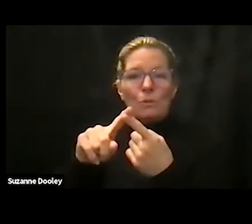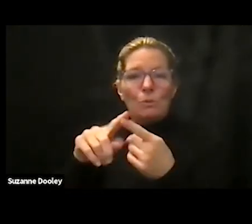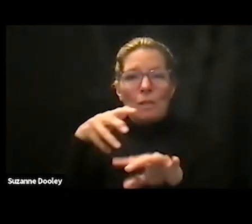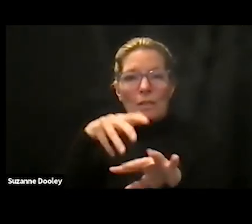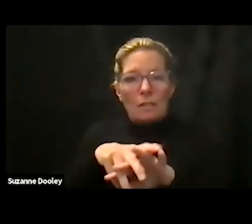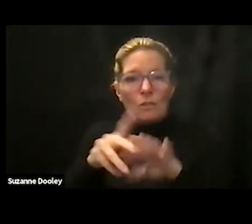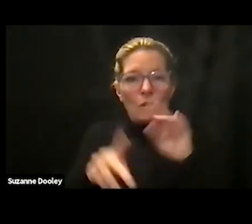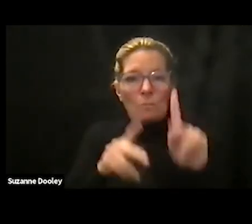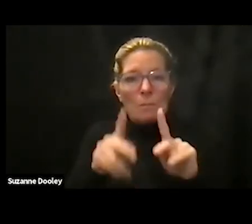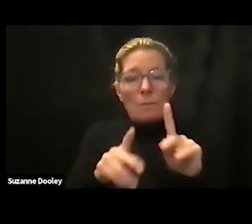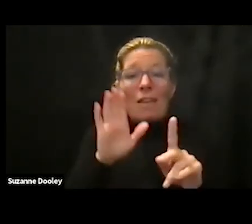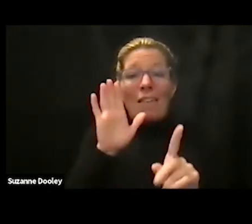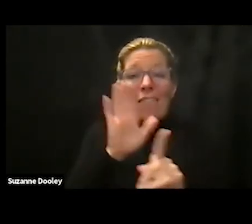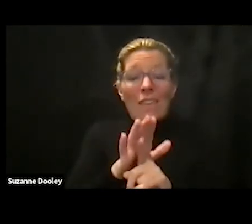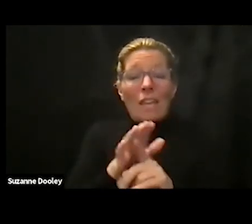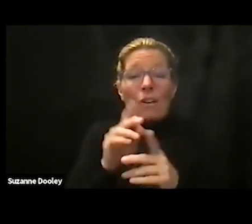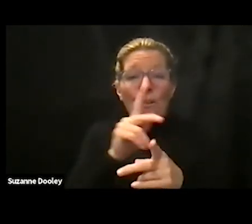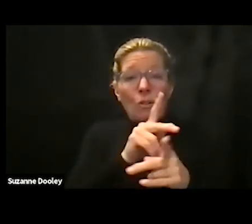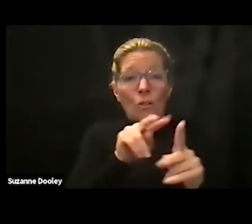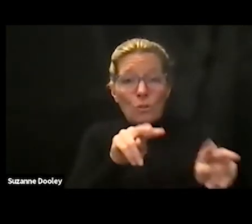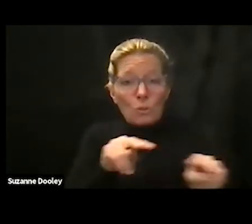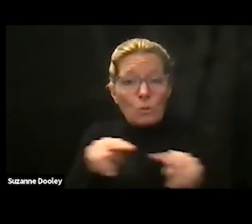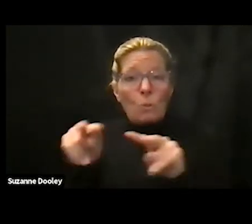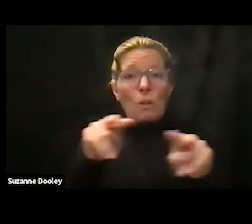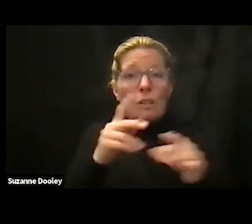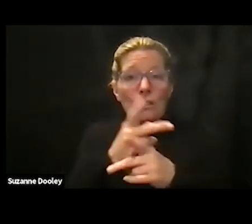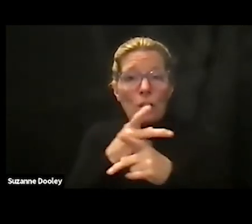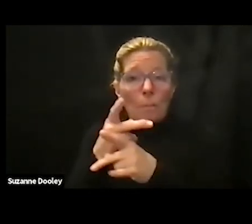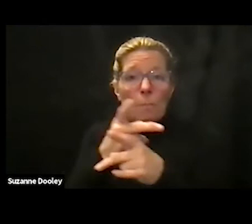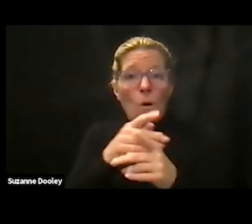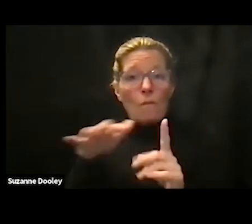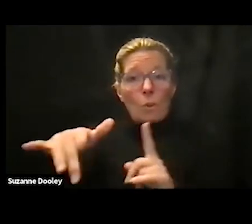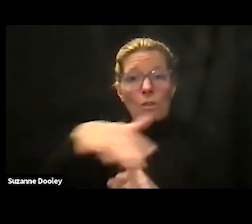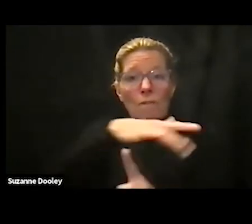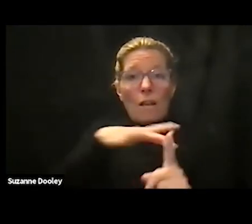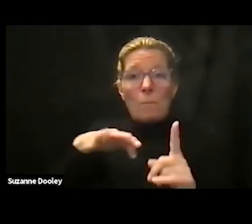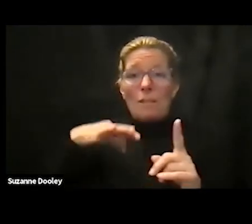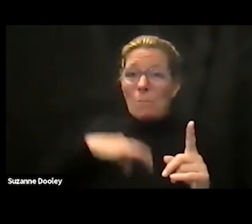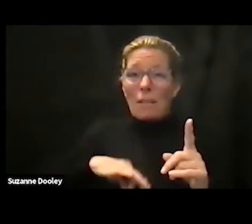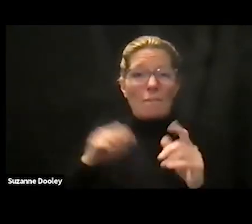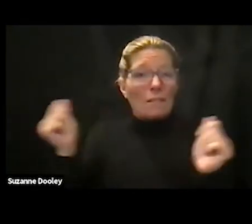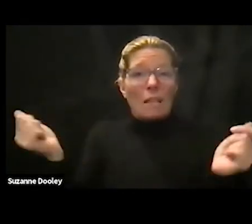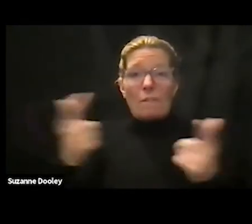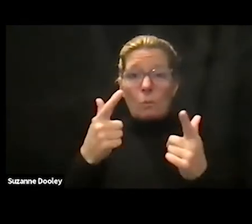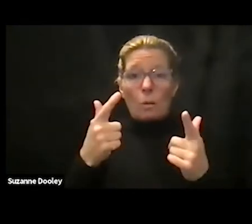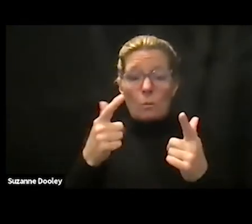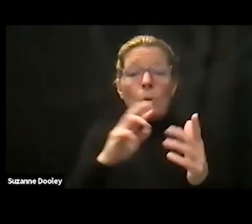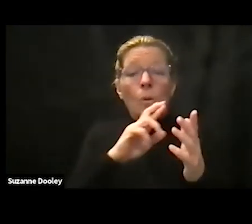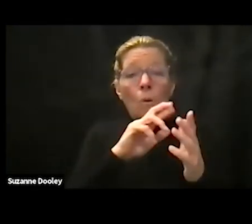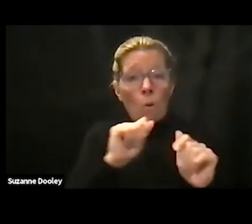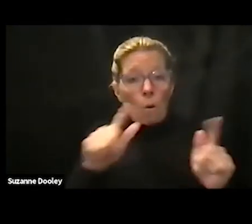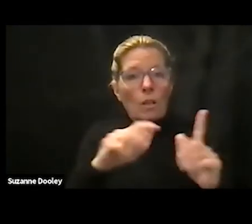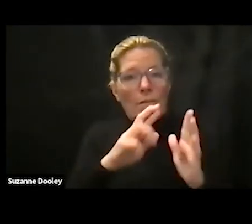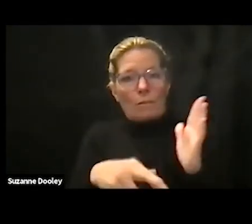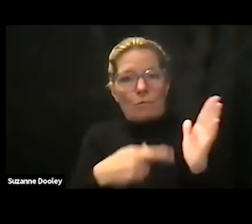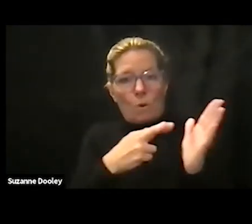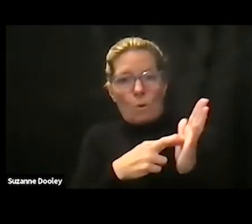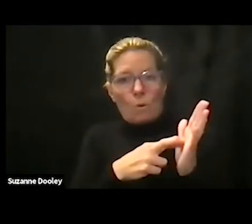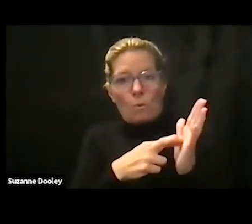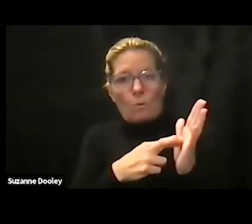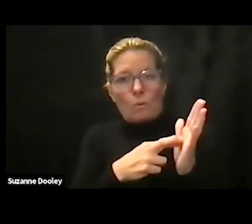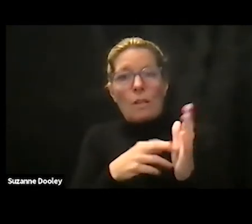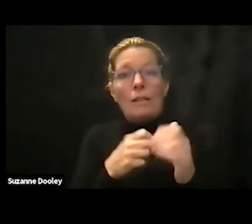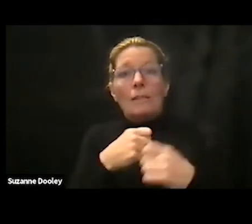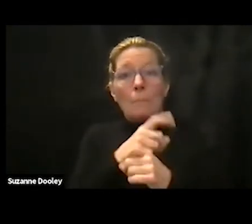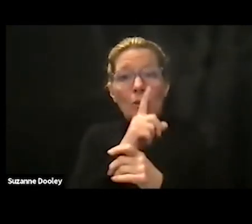their stewardship over those environments benefits everyone. And we all have a role to play in ensuring